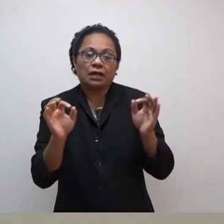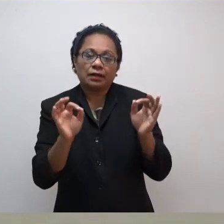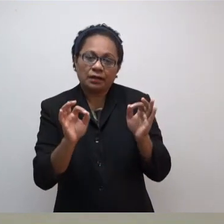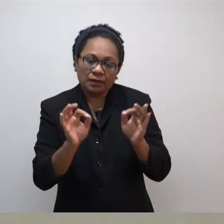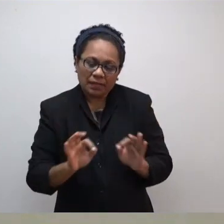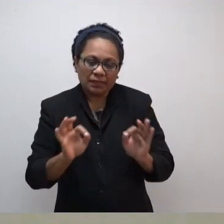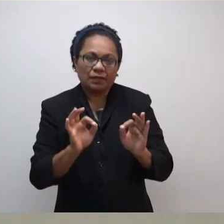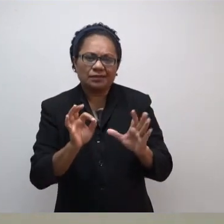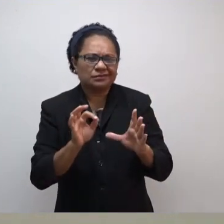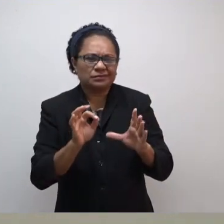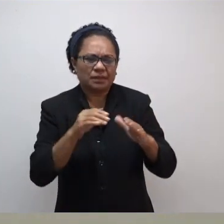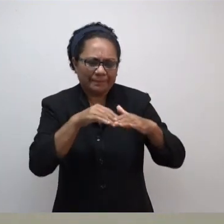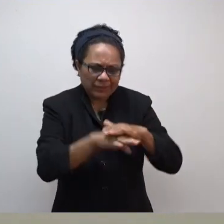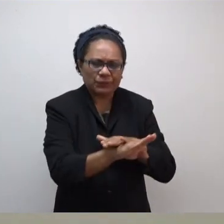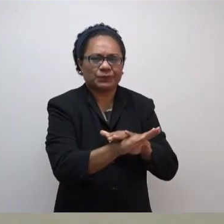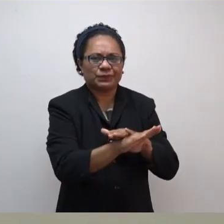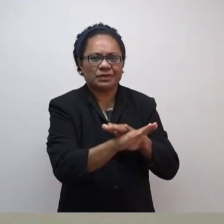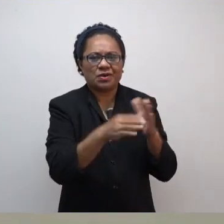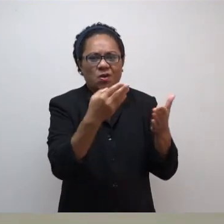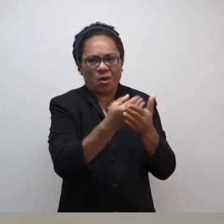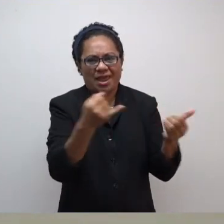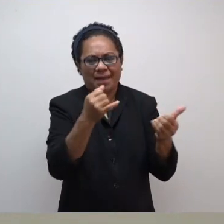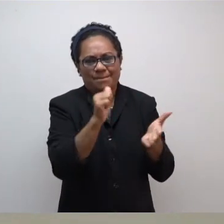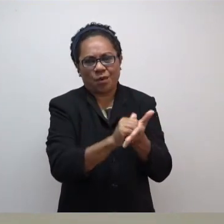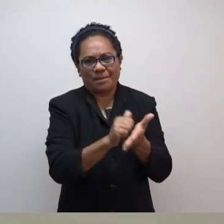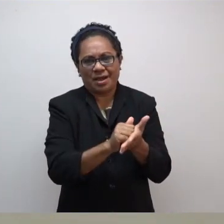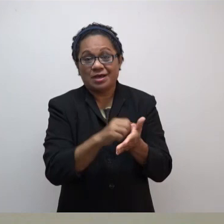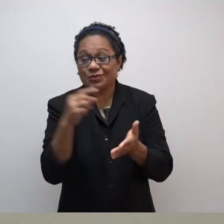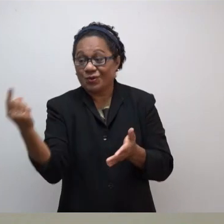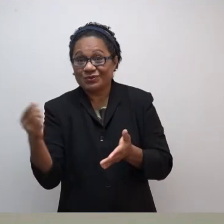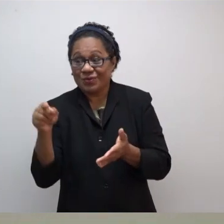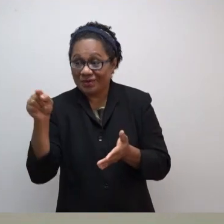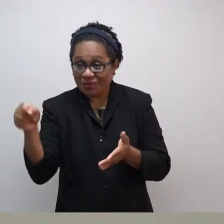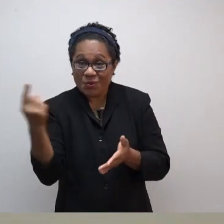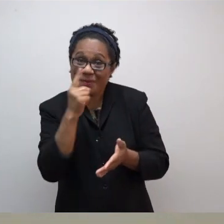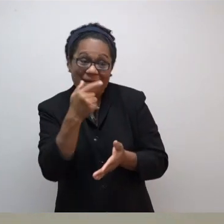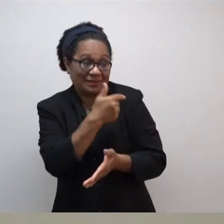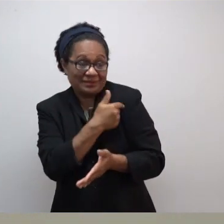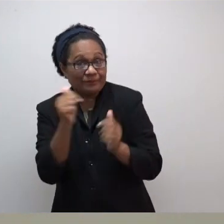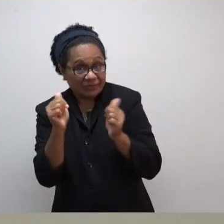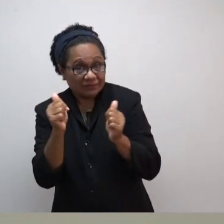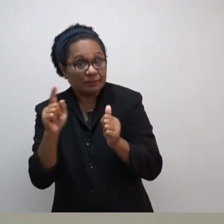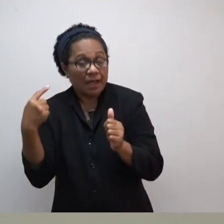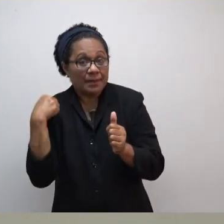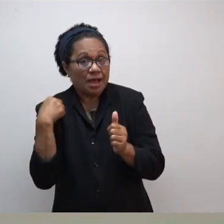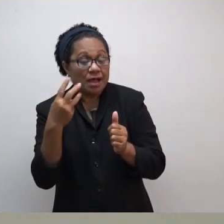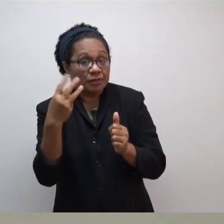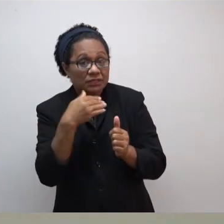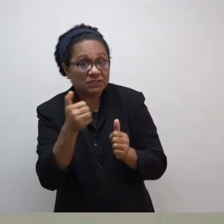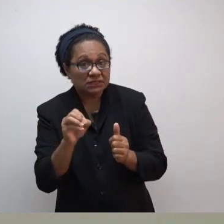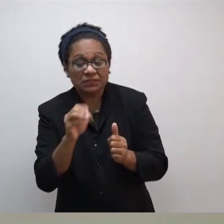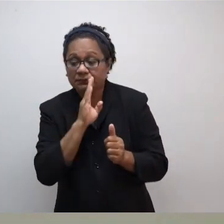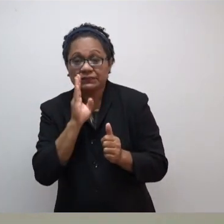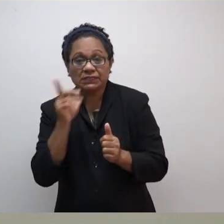digital records. So this is why when people who applied for the 360, we weren't able to get